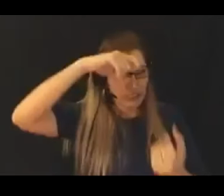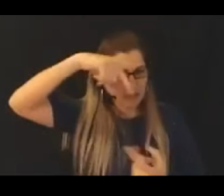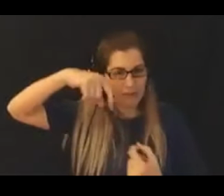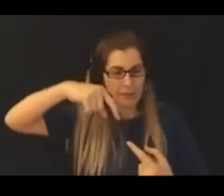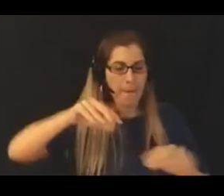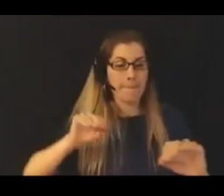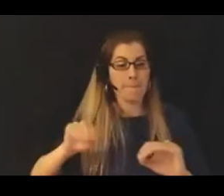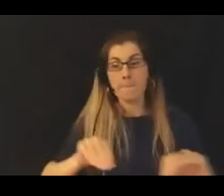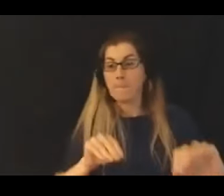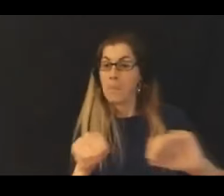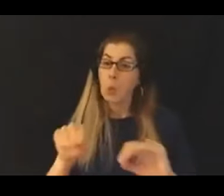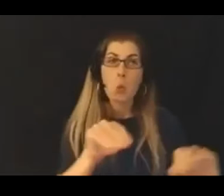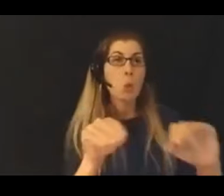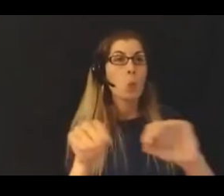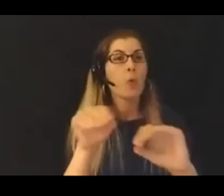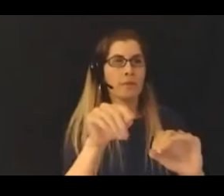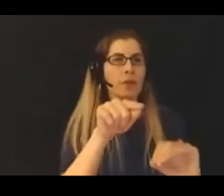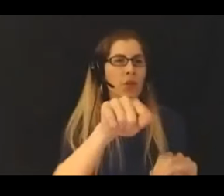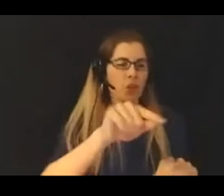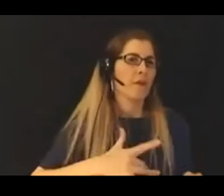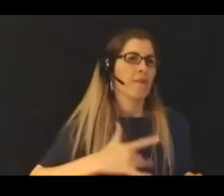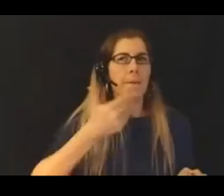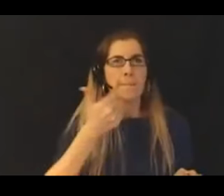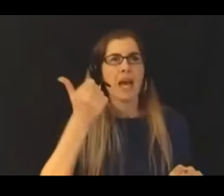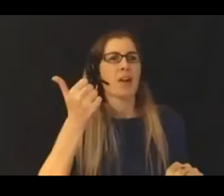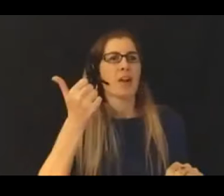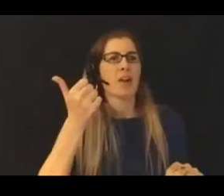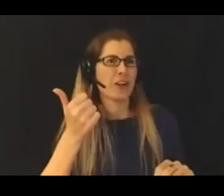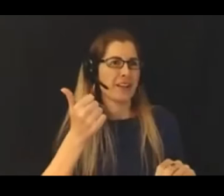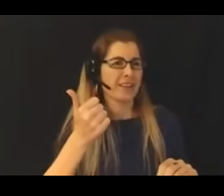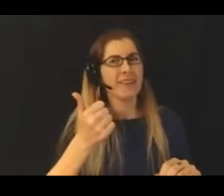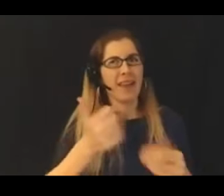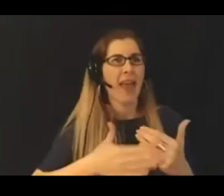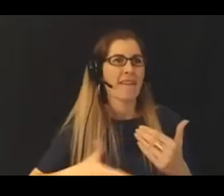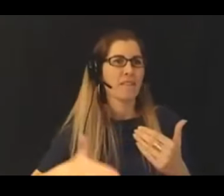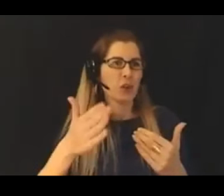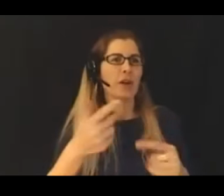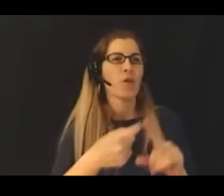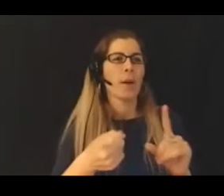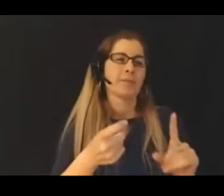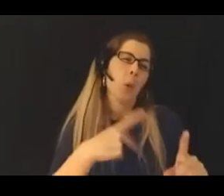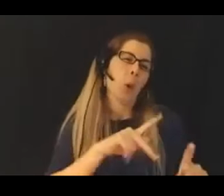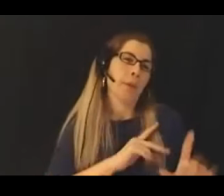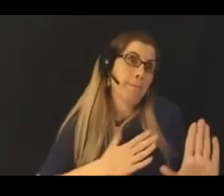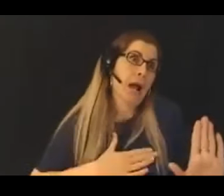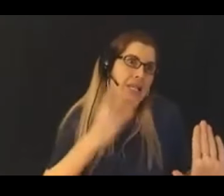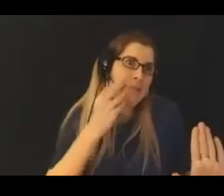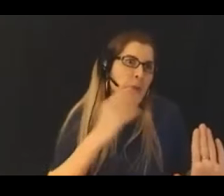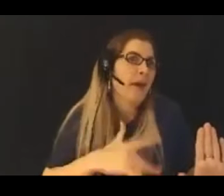our bodies, we know we feel better in a whole variety of ways after, just from personal experience, I know this,